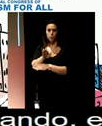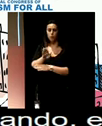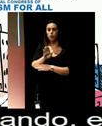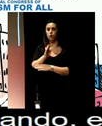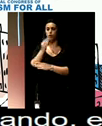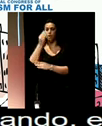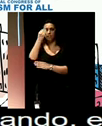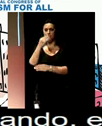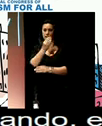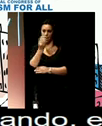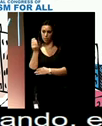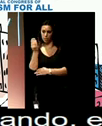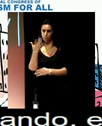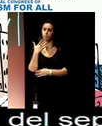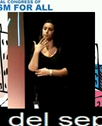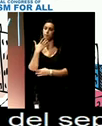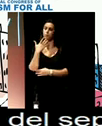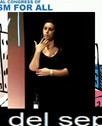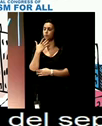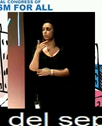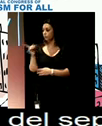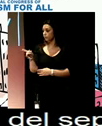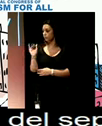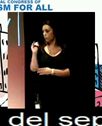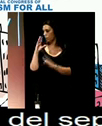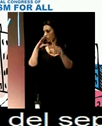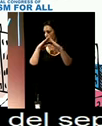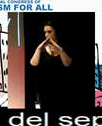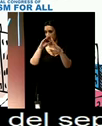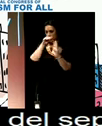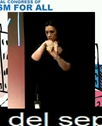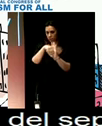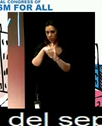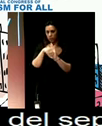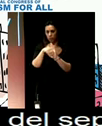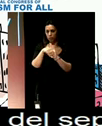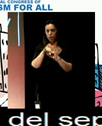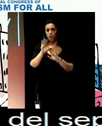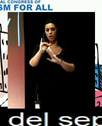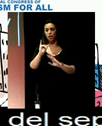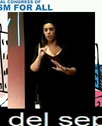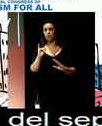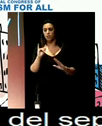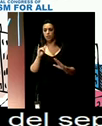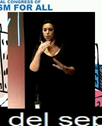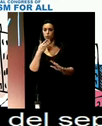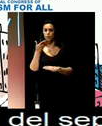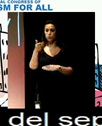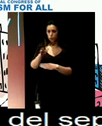there, we have a small barrier. It's not fully accessible because there is one